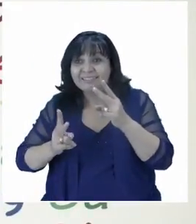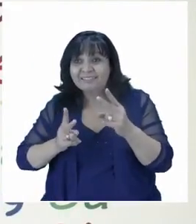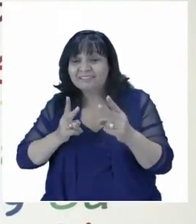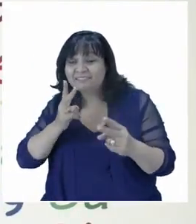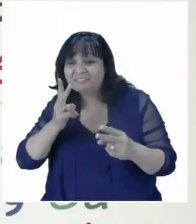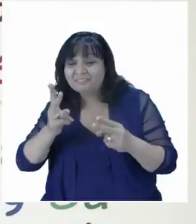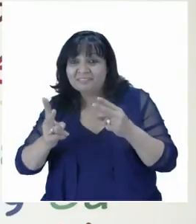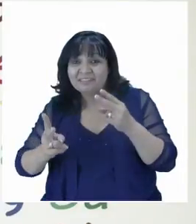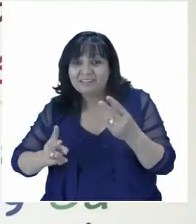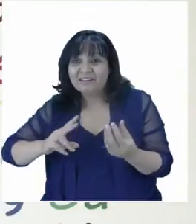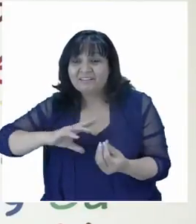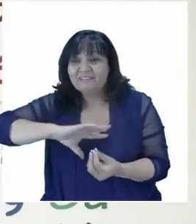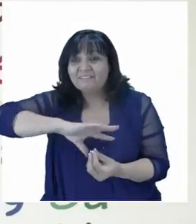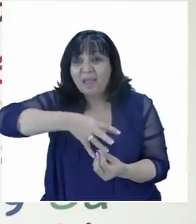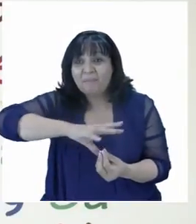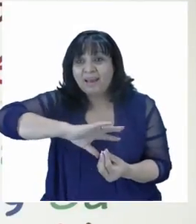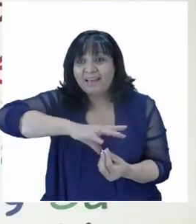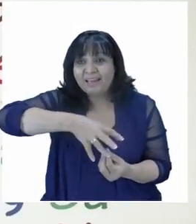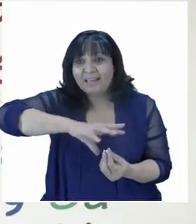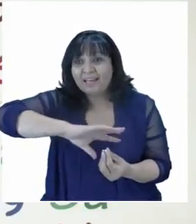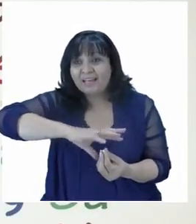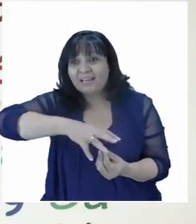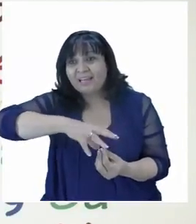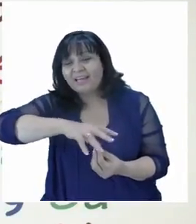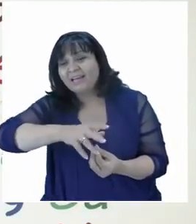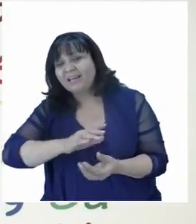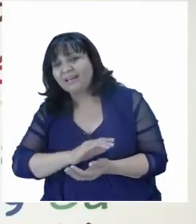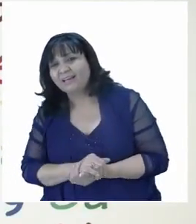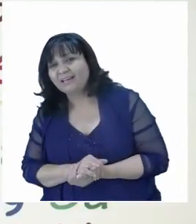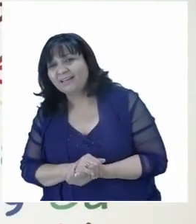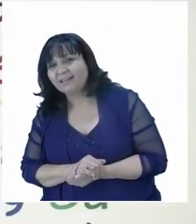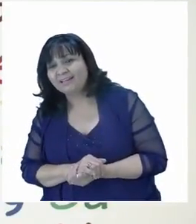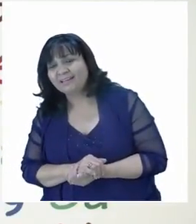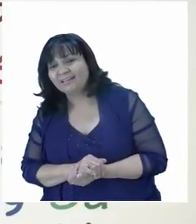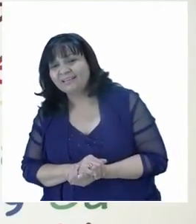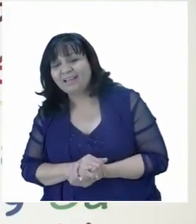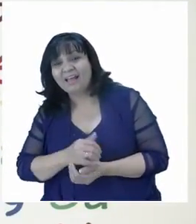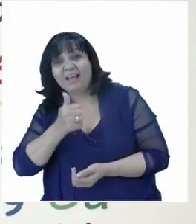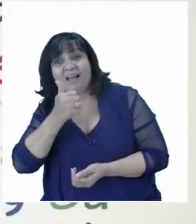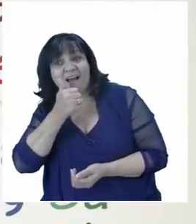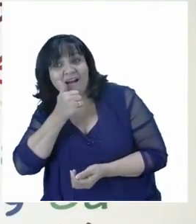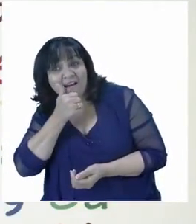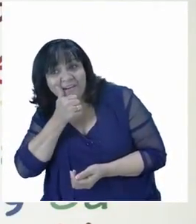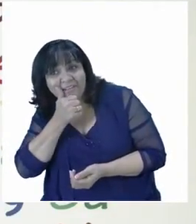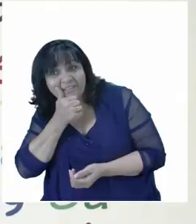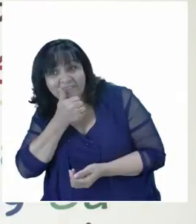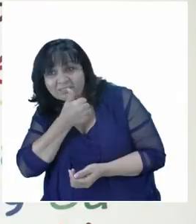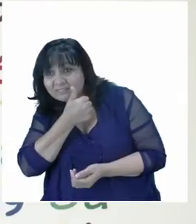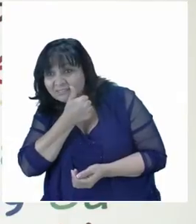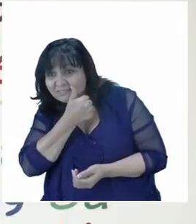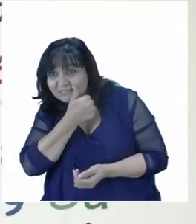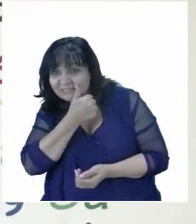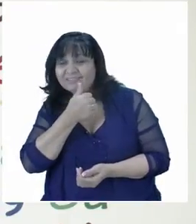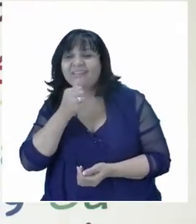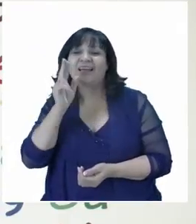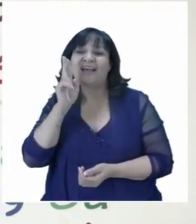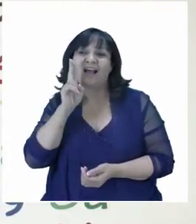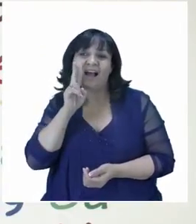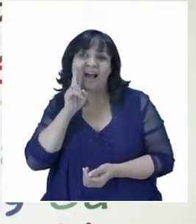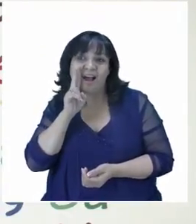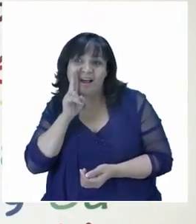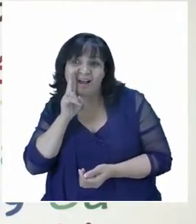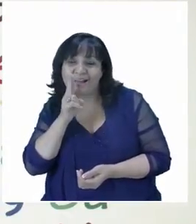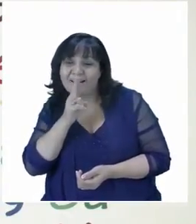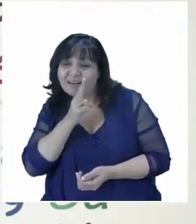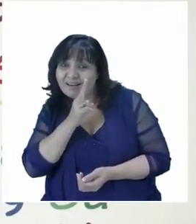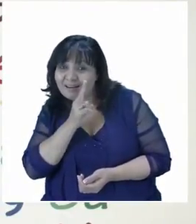members that we have. Maybe this is an aunt and this is an uncle with their new